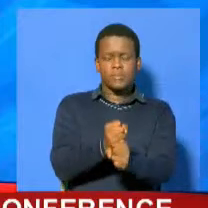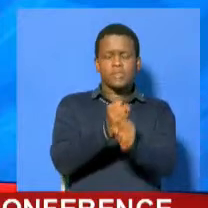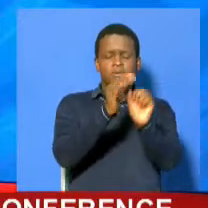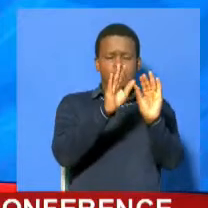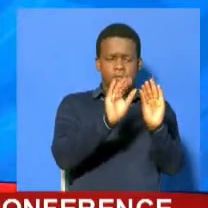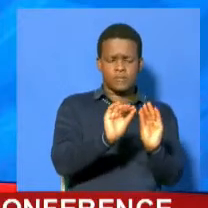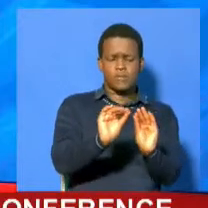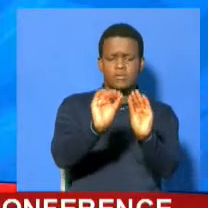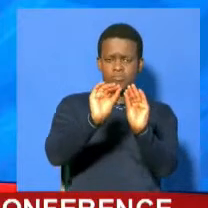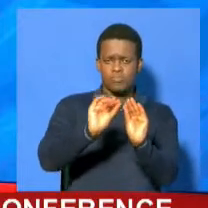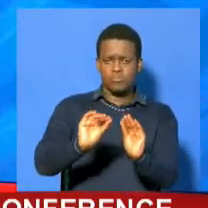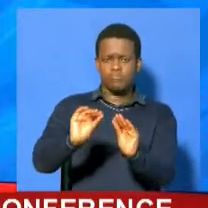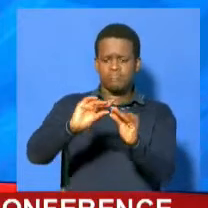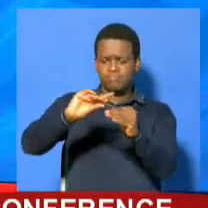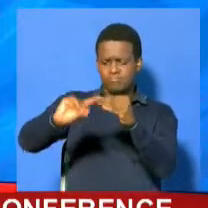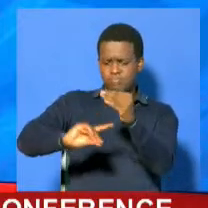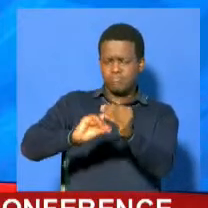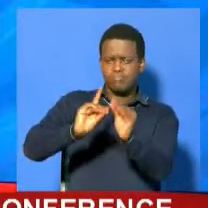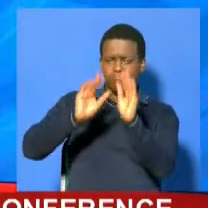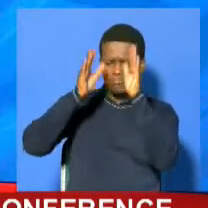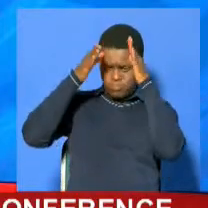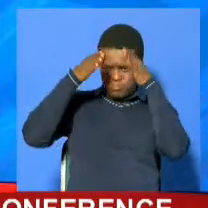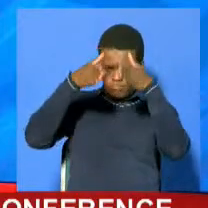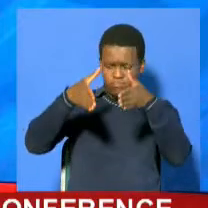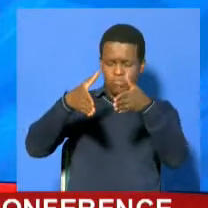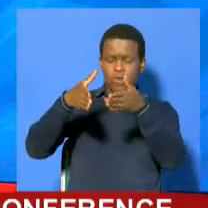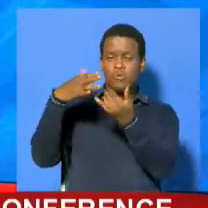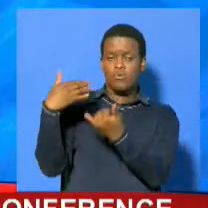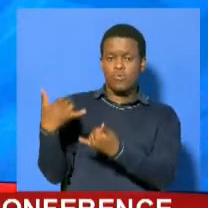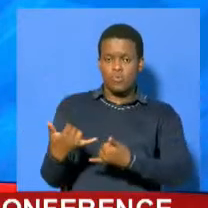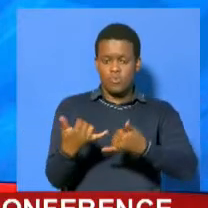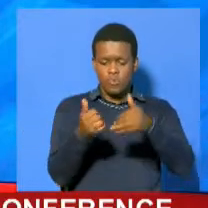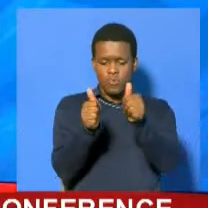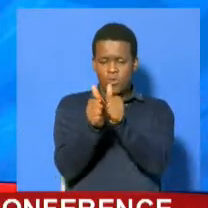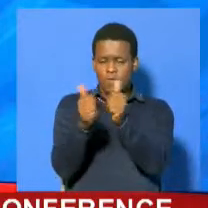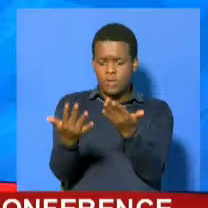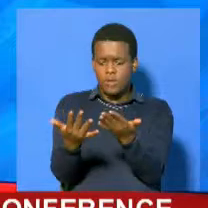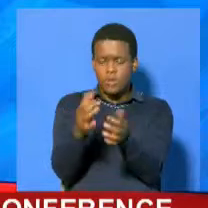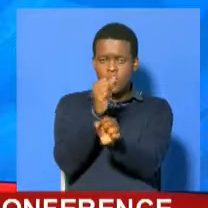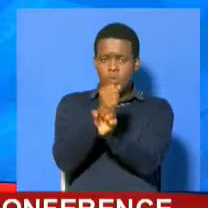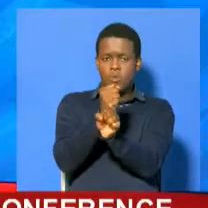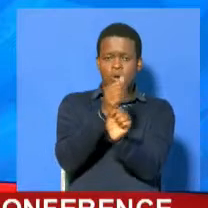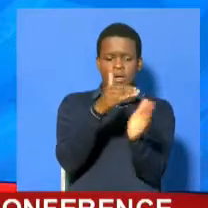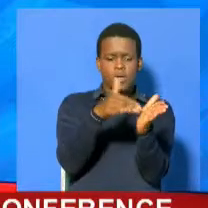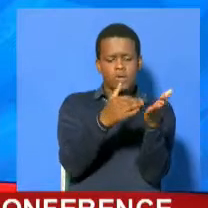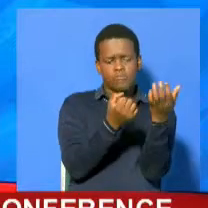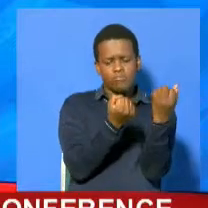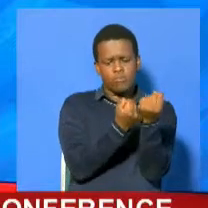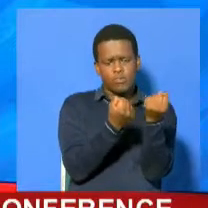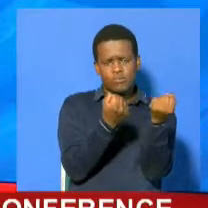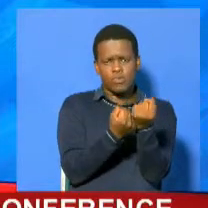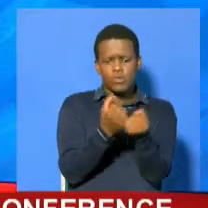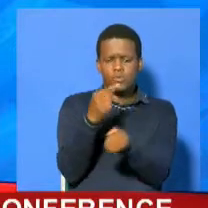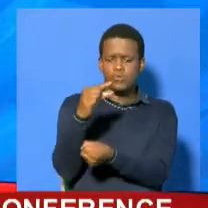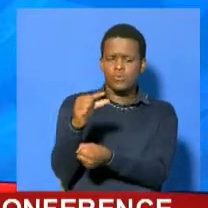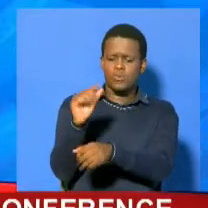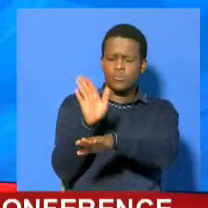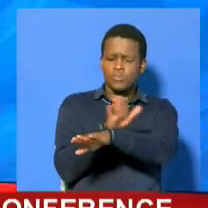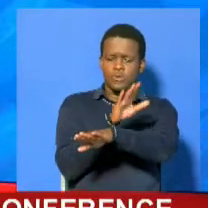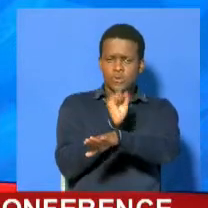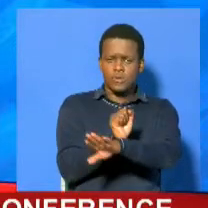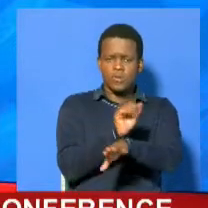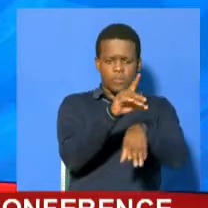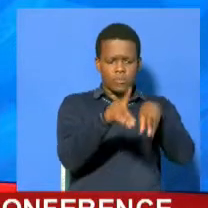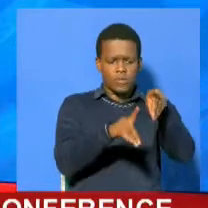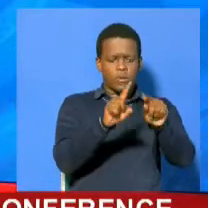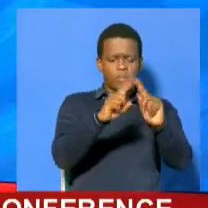interventions focused on youth unemployment as well as the support for small and medium entrepreneurs. This was